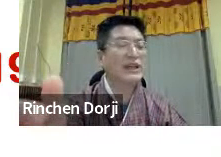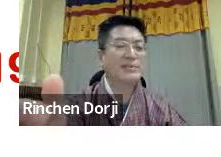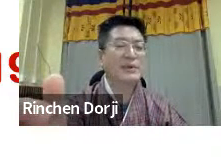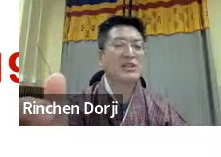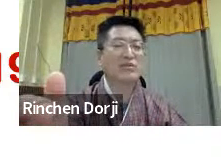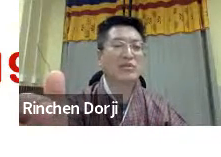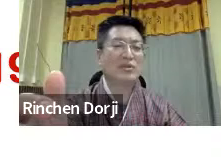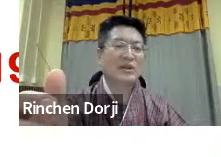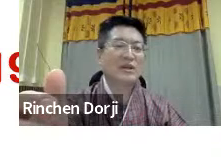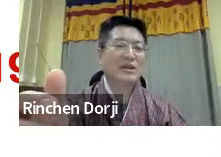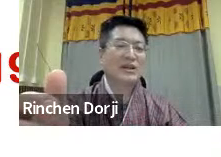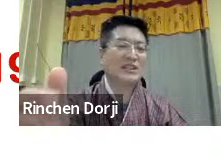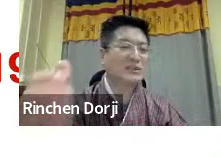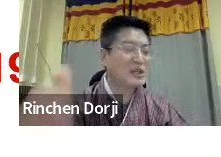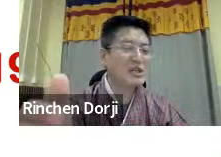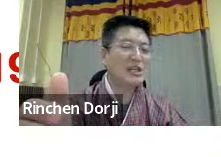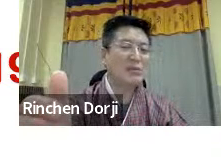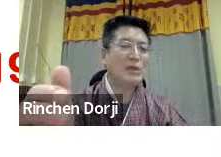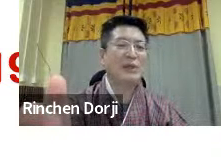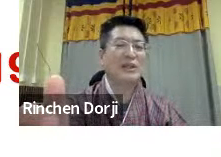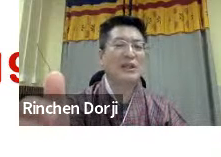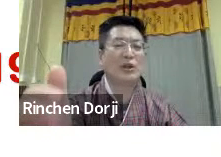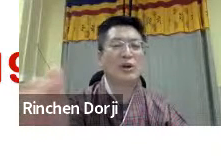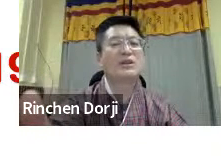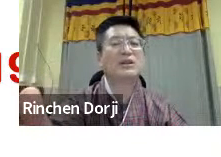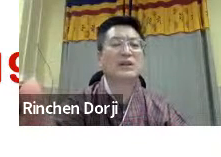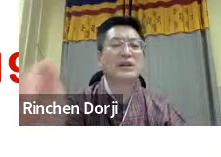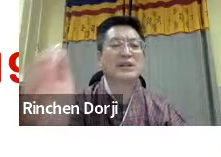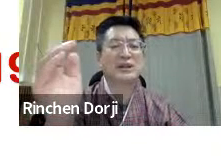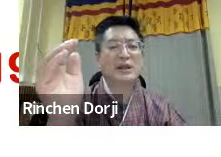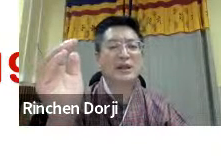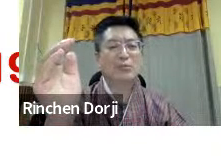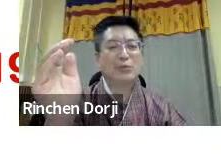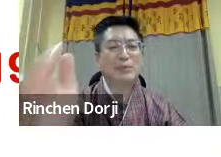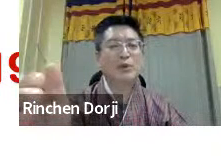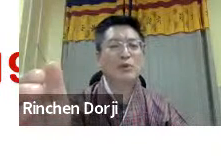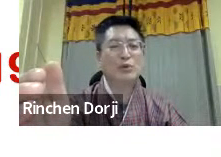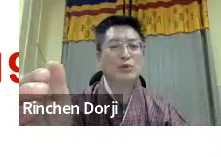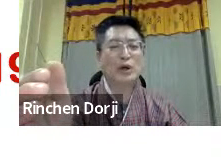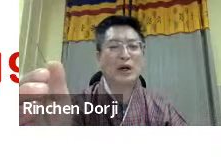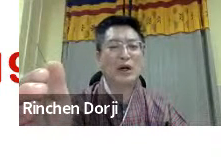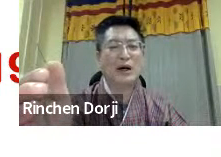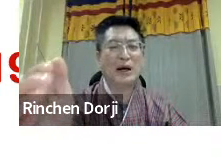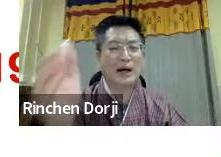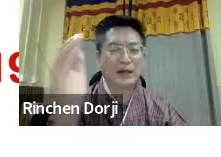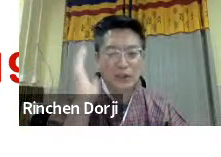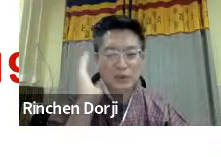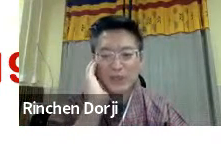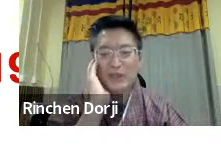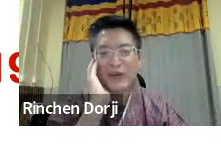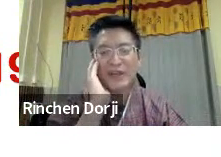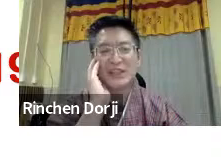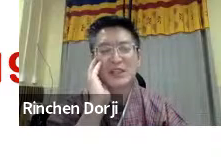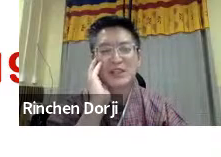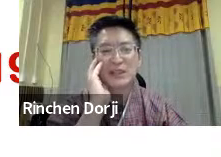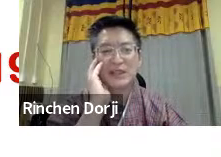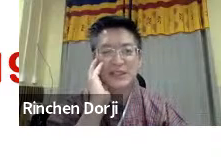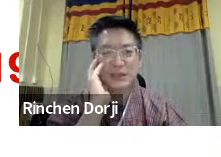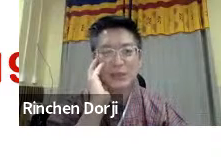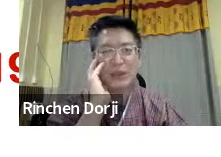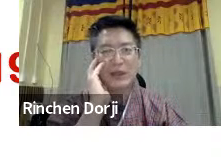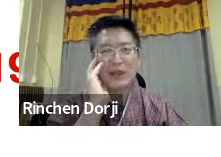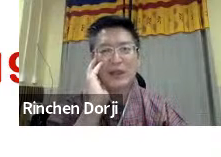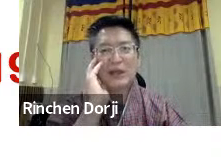is very expensive, and especially people in the people who are not very